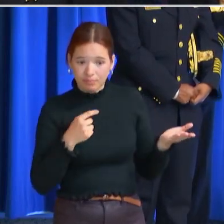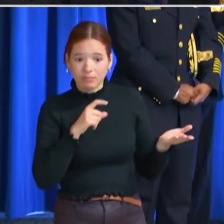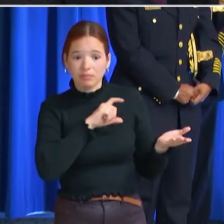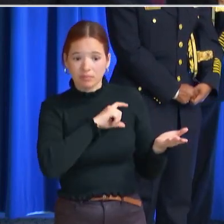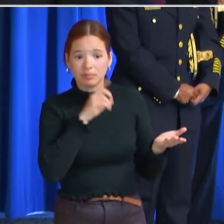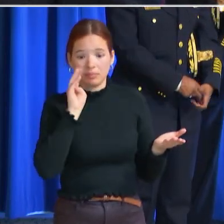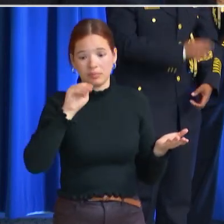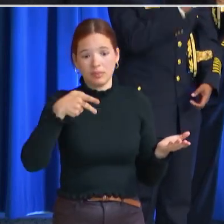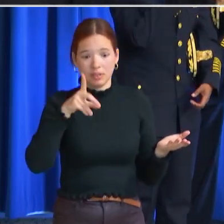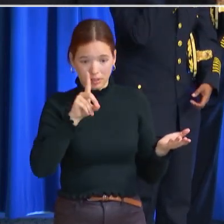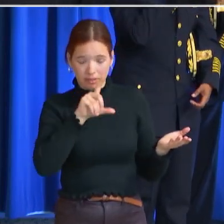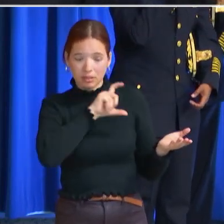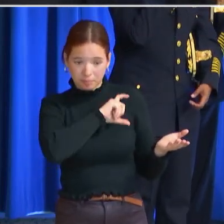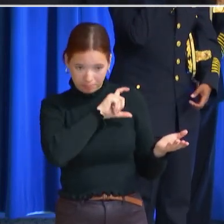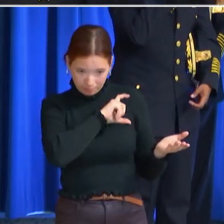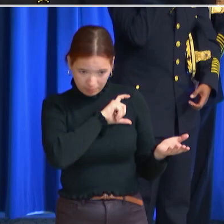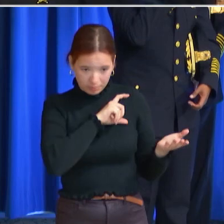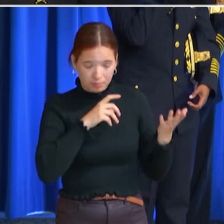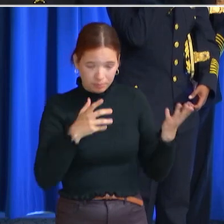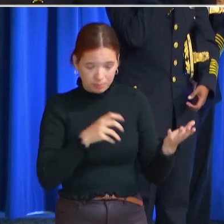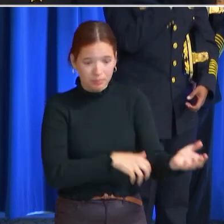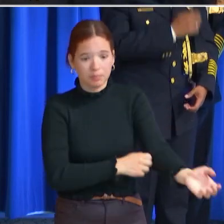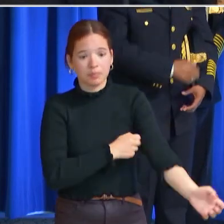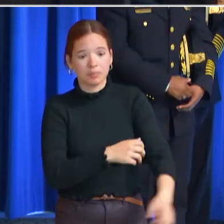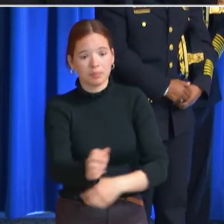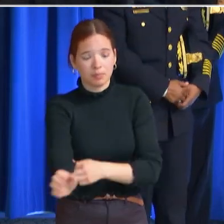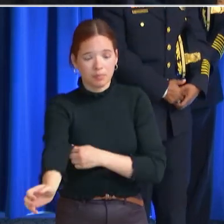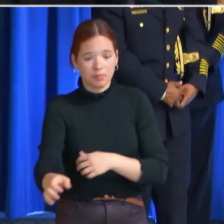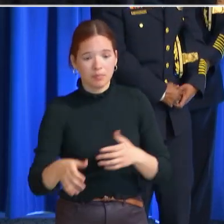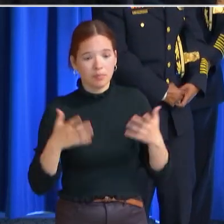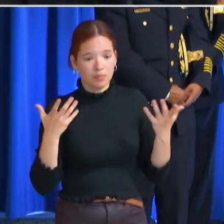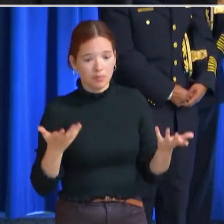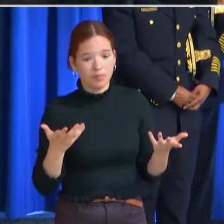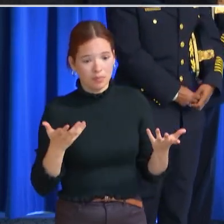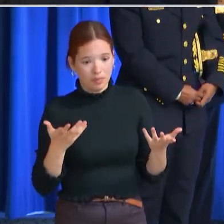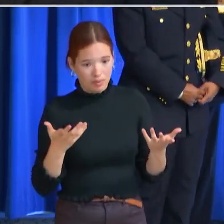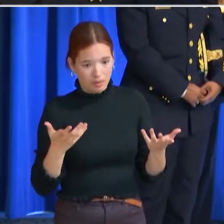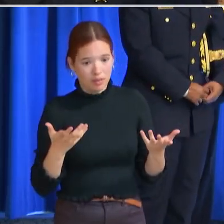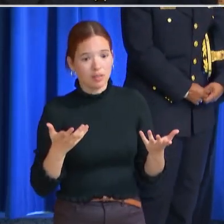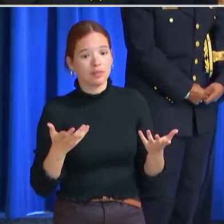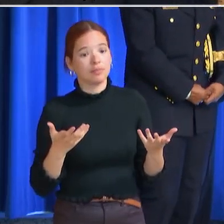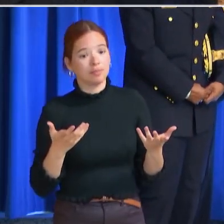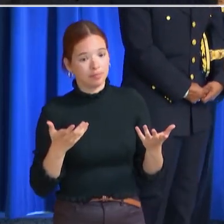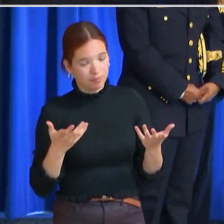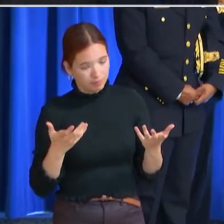Metropolitan Police Department, while having a huge amount of